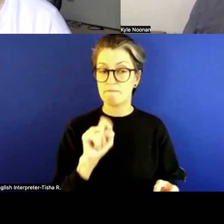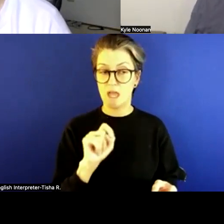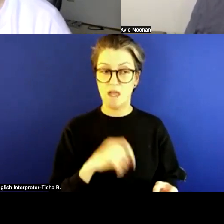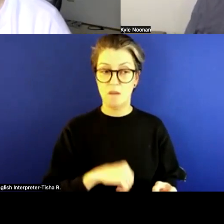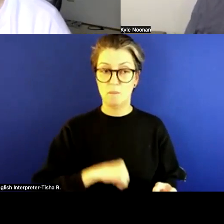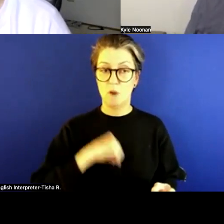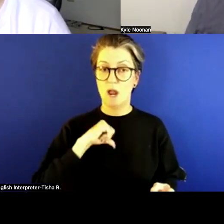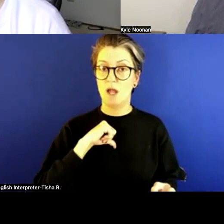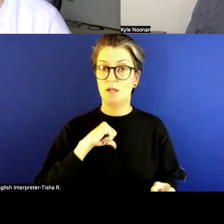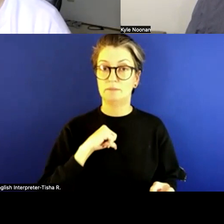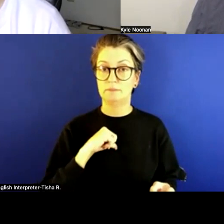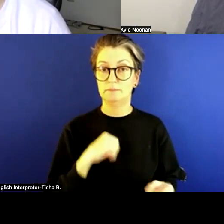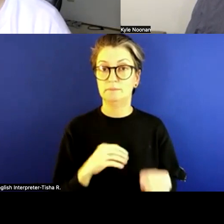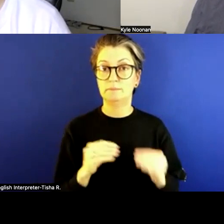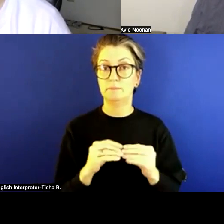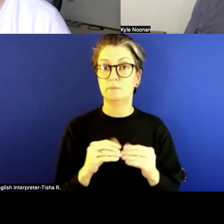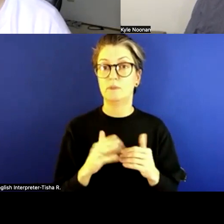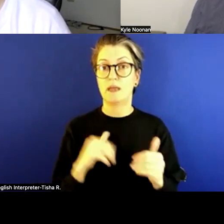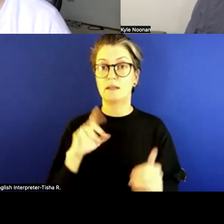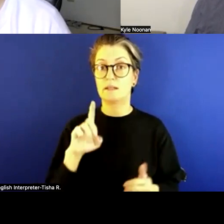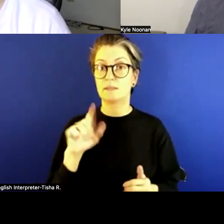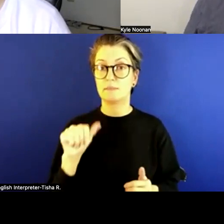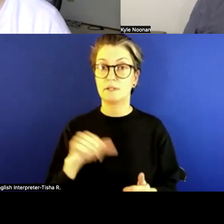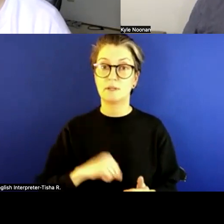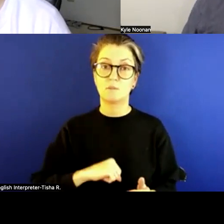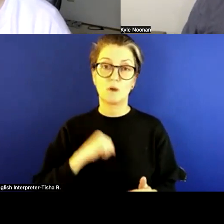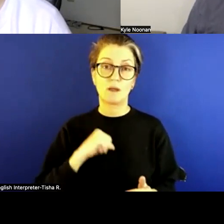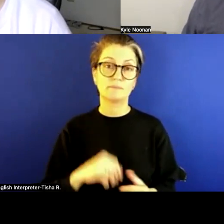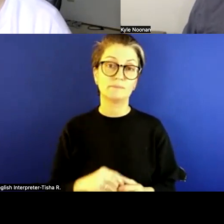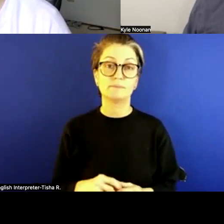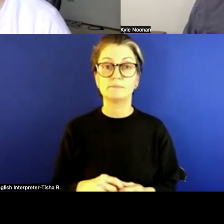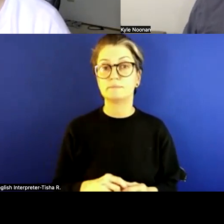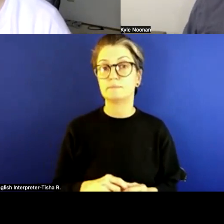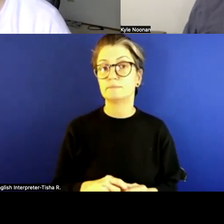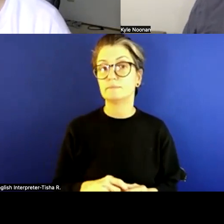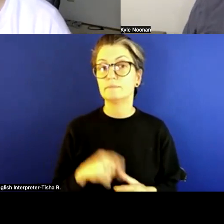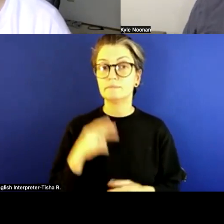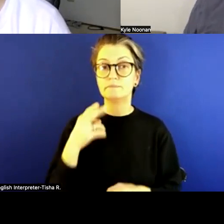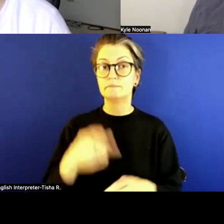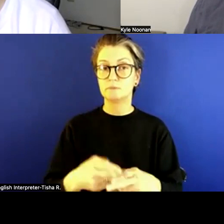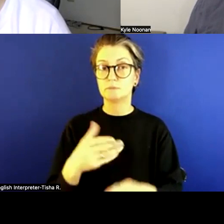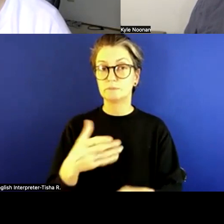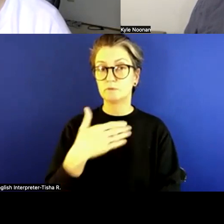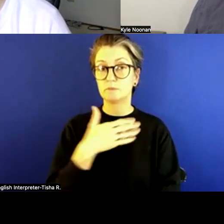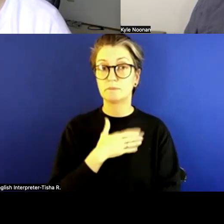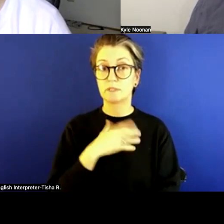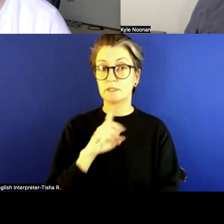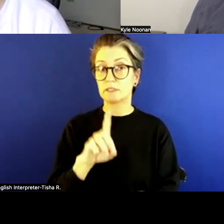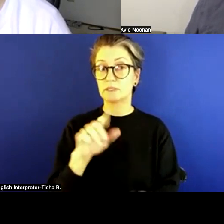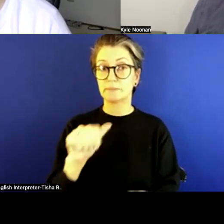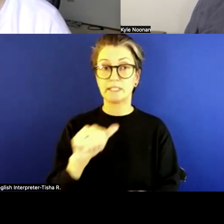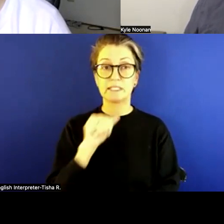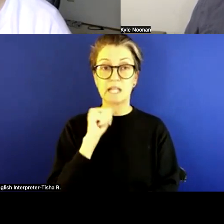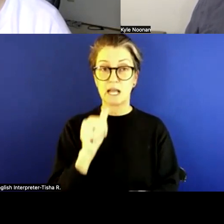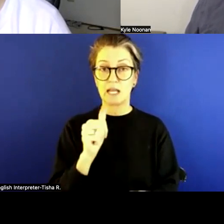probably more so than my disability pride. And I think I've said that before. It's because my disability isn't visually impaired